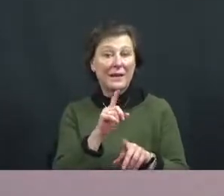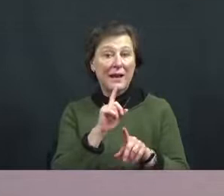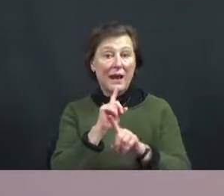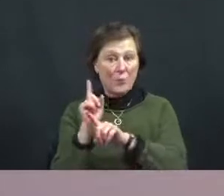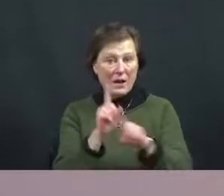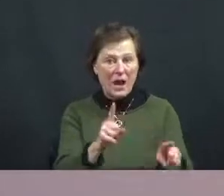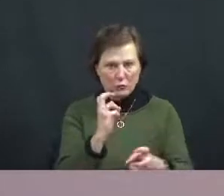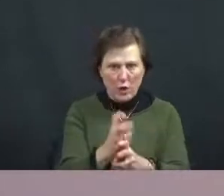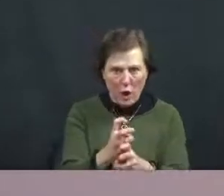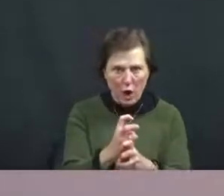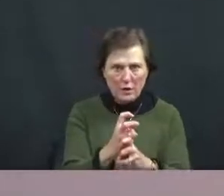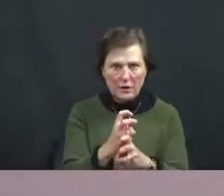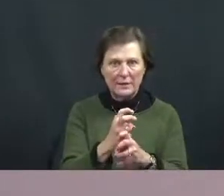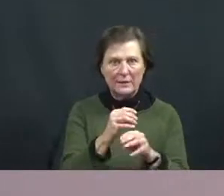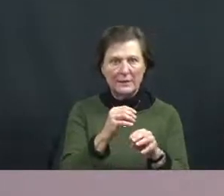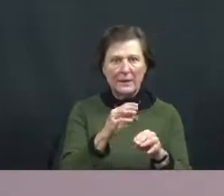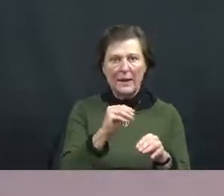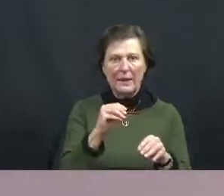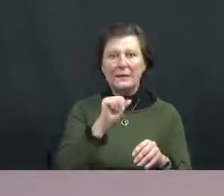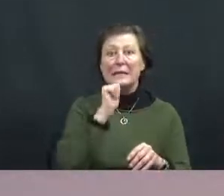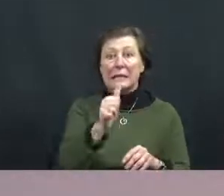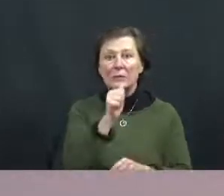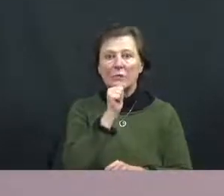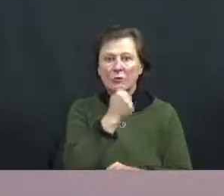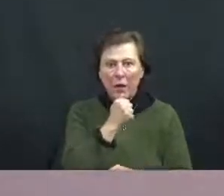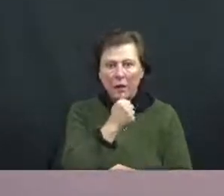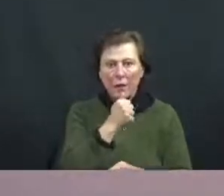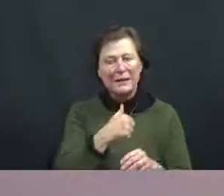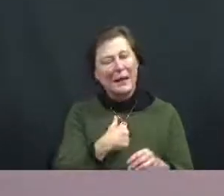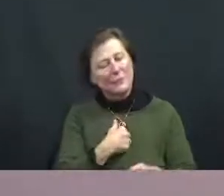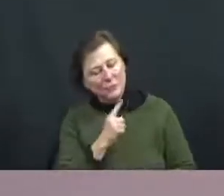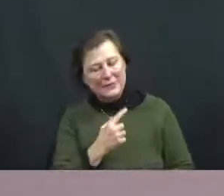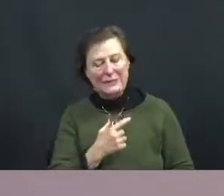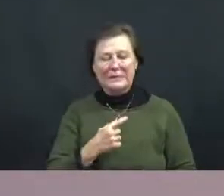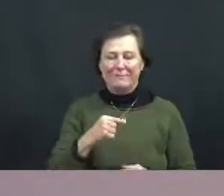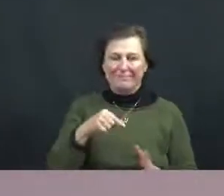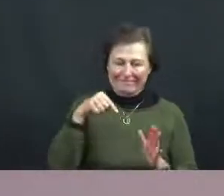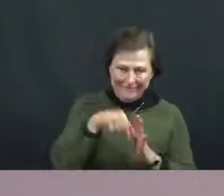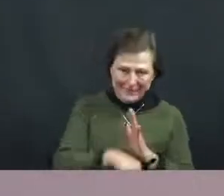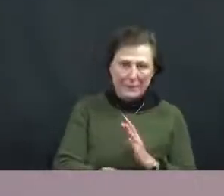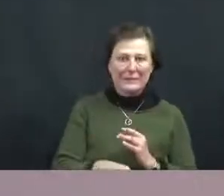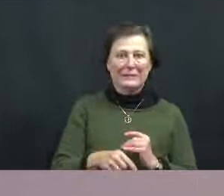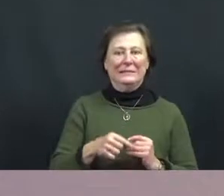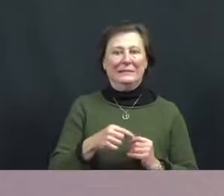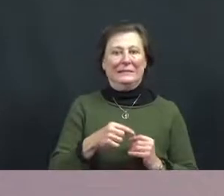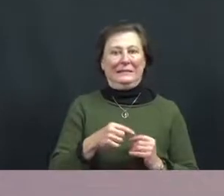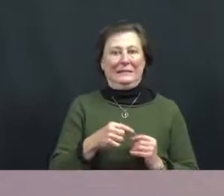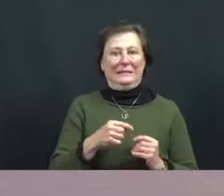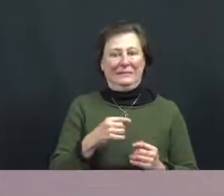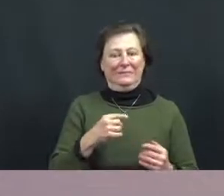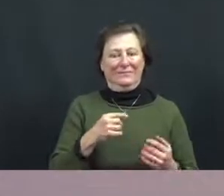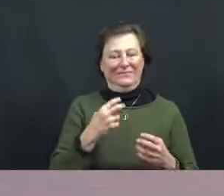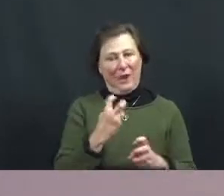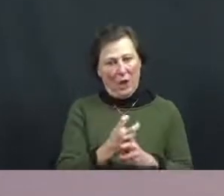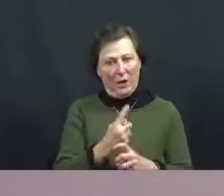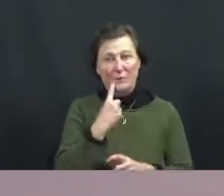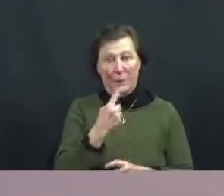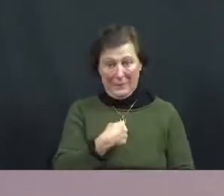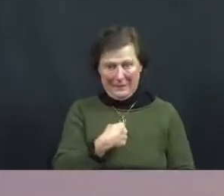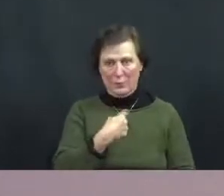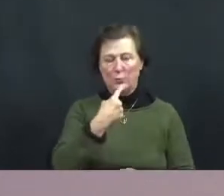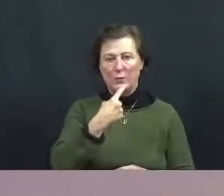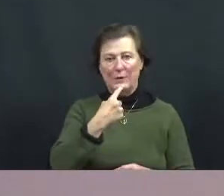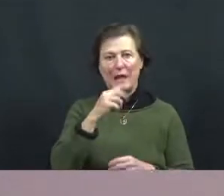intolerant, I am really profoundly disturbed to have to tell you that it has been unethical. Indeed,